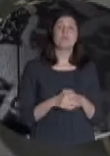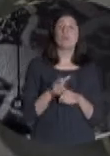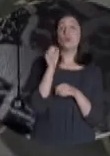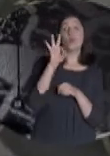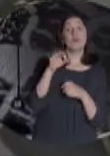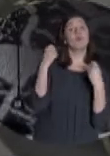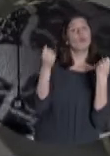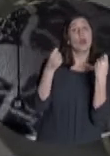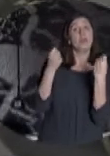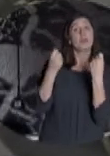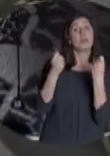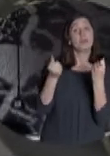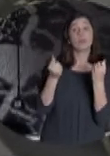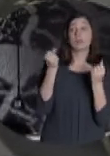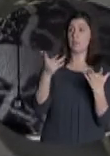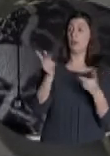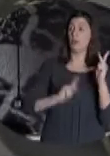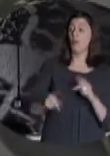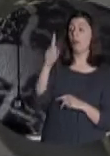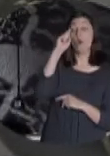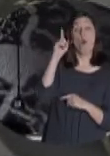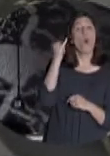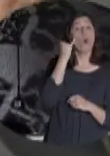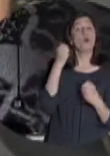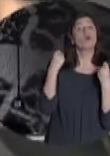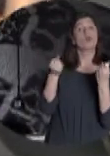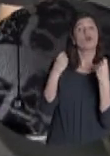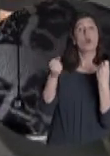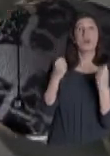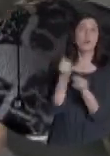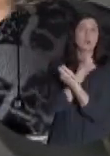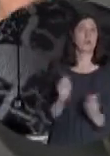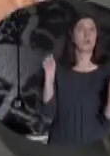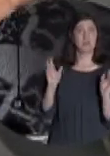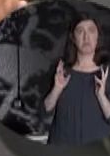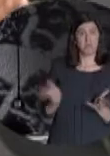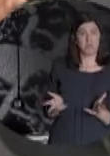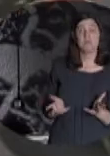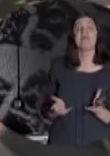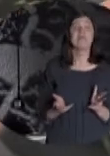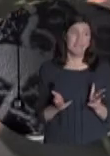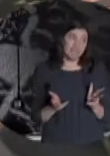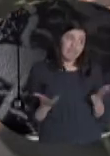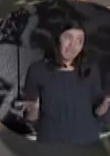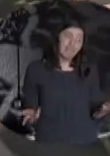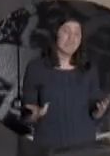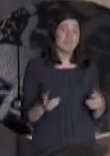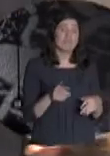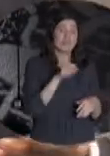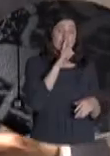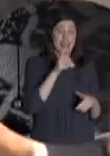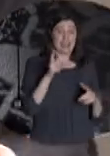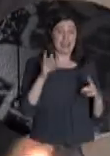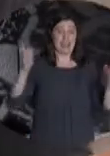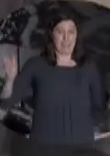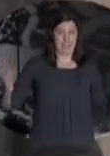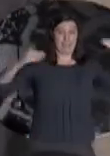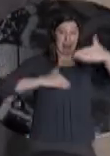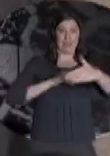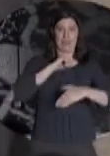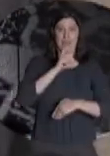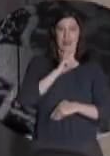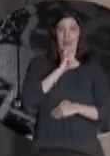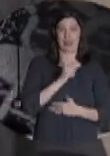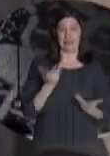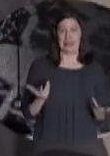about with driving? A lot of people think like you're safe in your car driving because lightning's going to hit that and you're good. Again, it's a giant box of metal